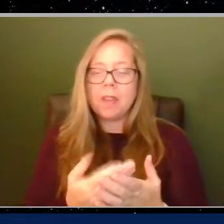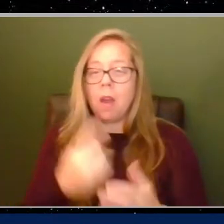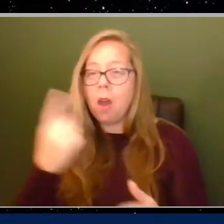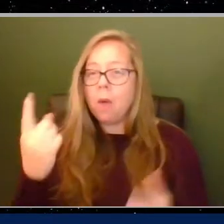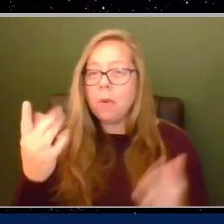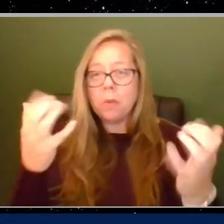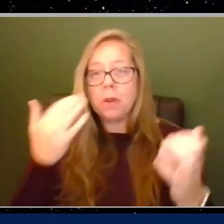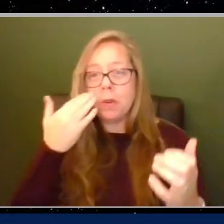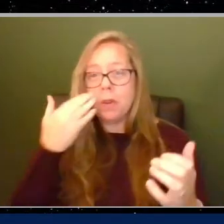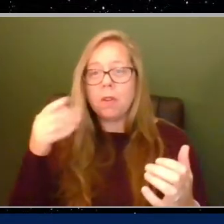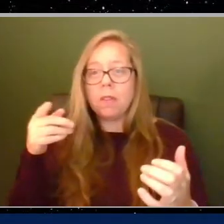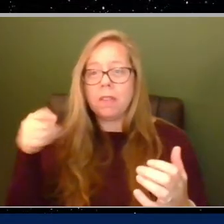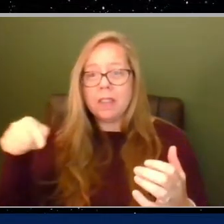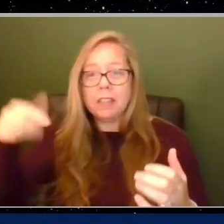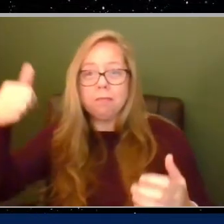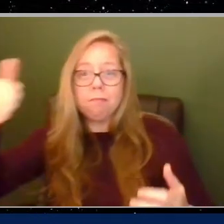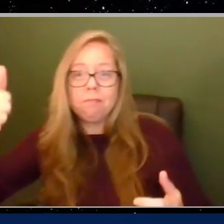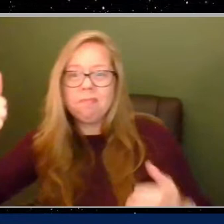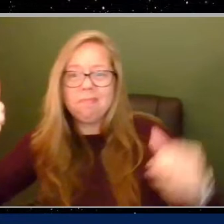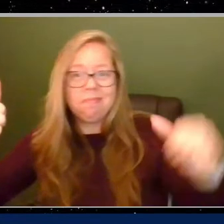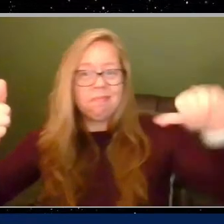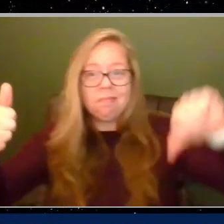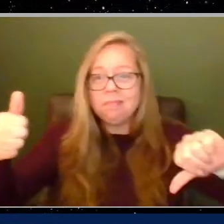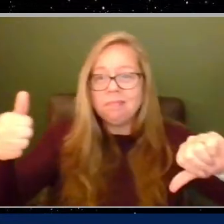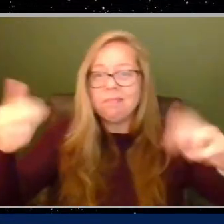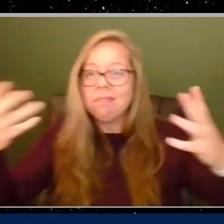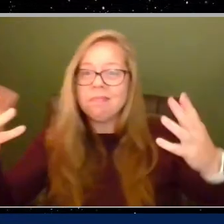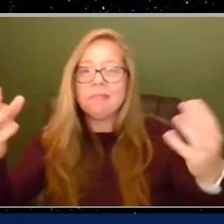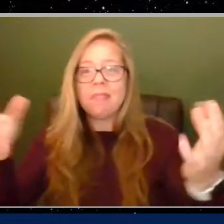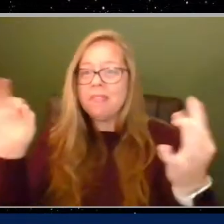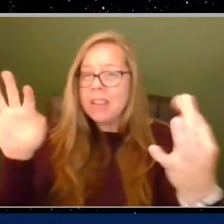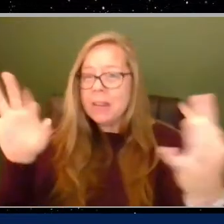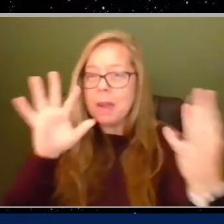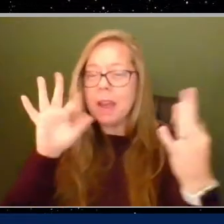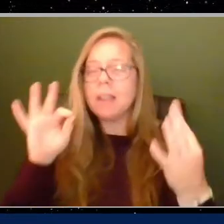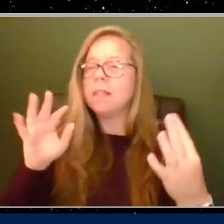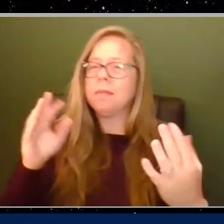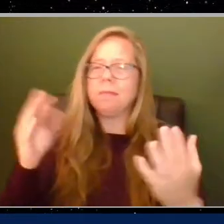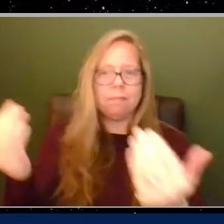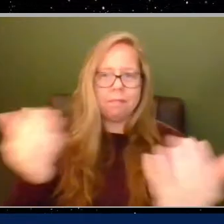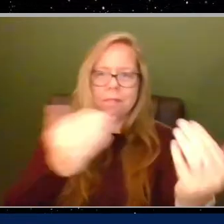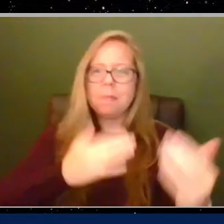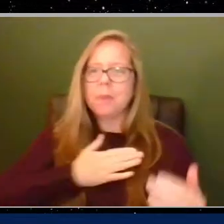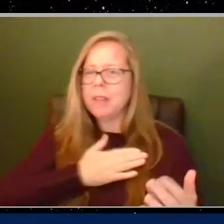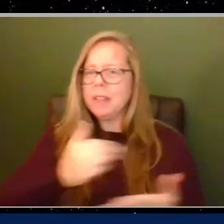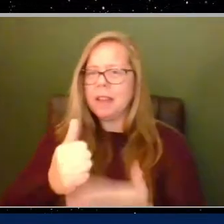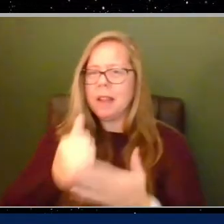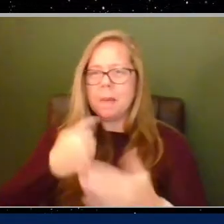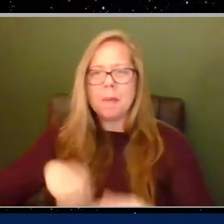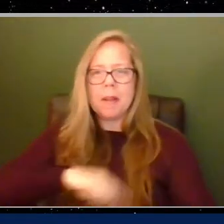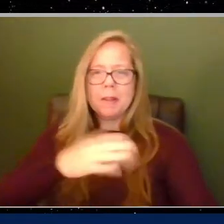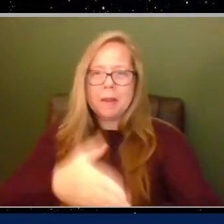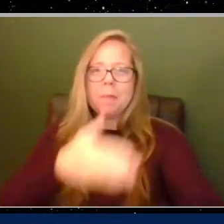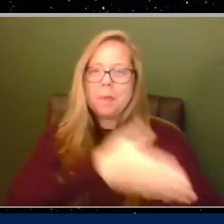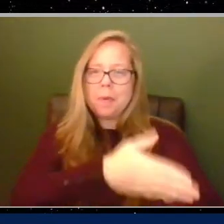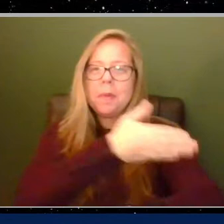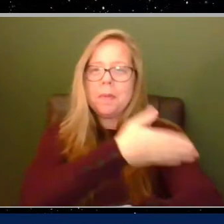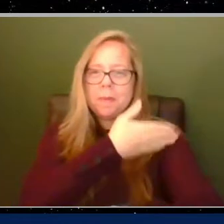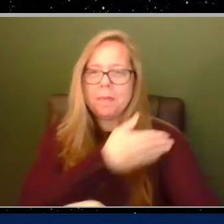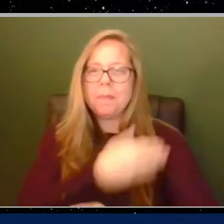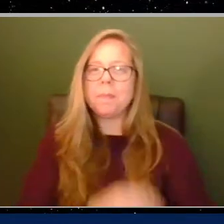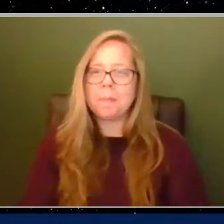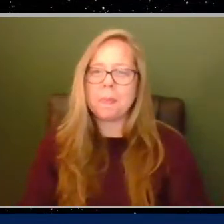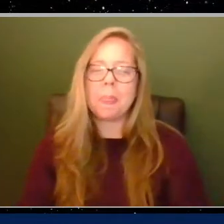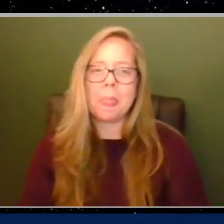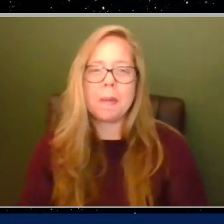what works, and we always love feedback if there's things that we could do better. All right, excellent.